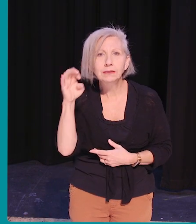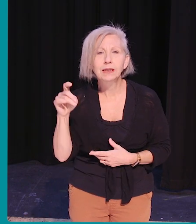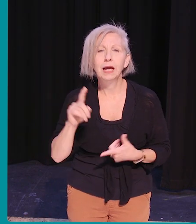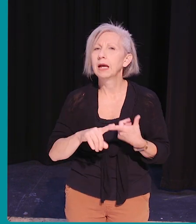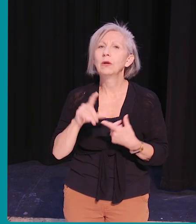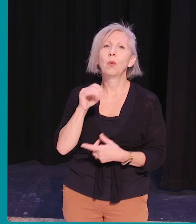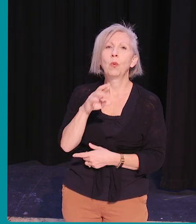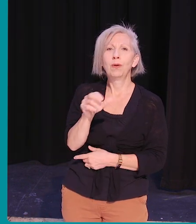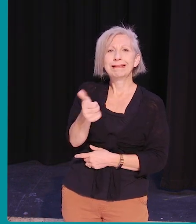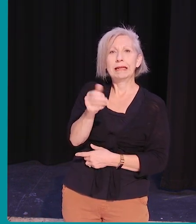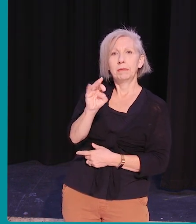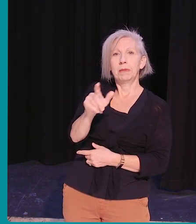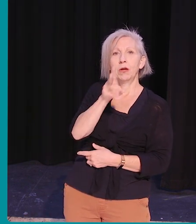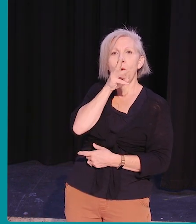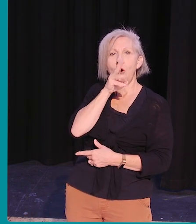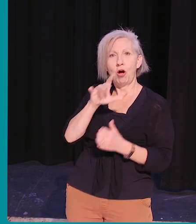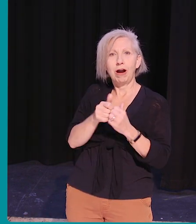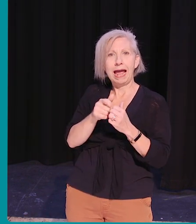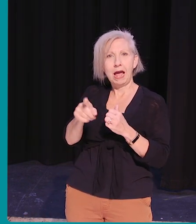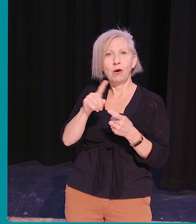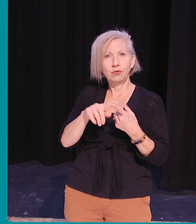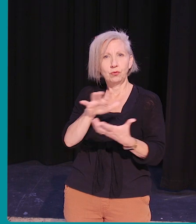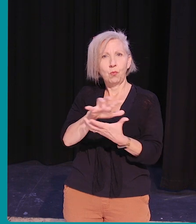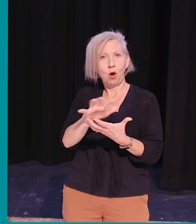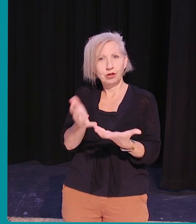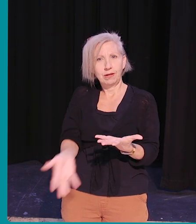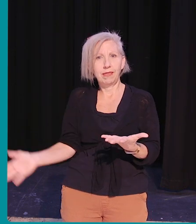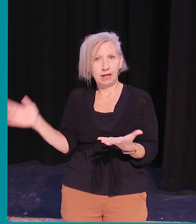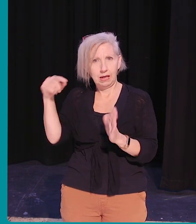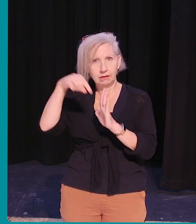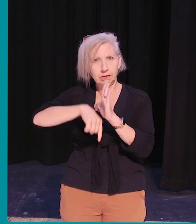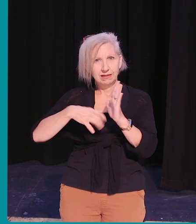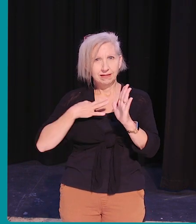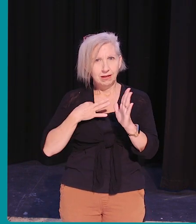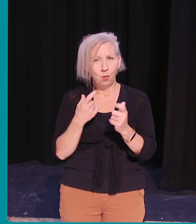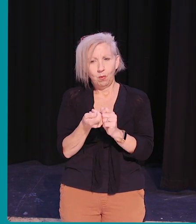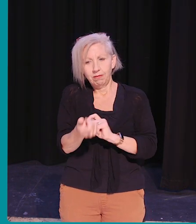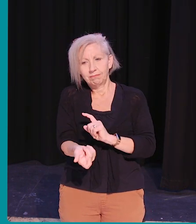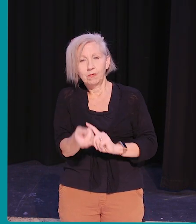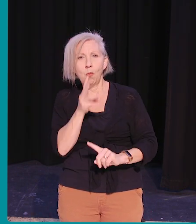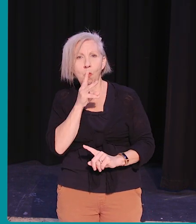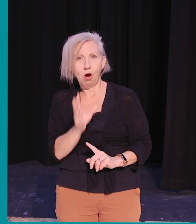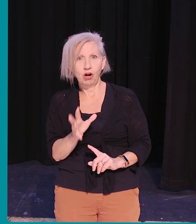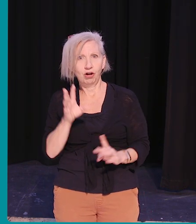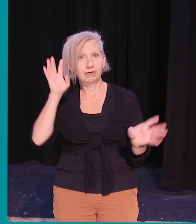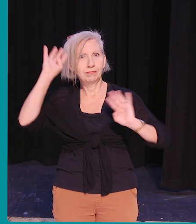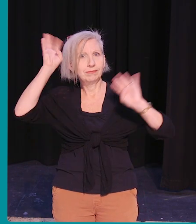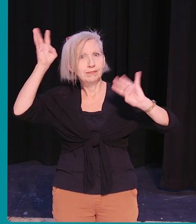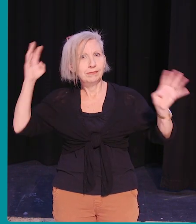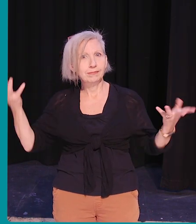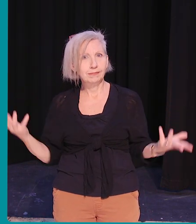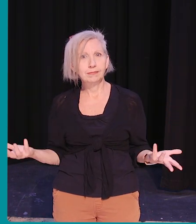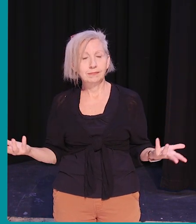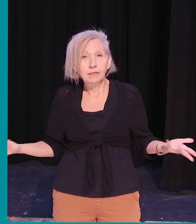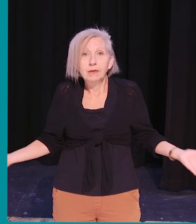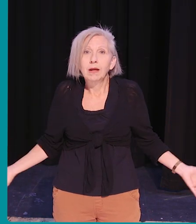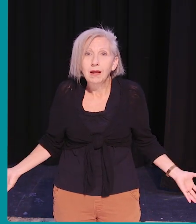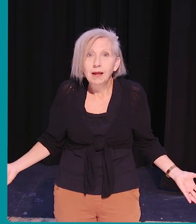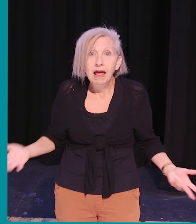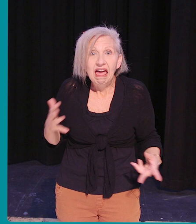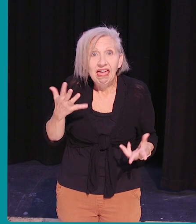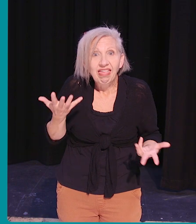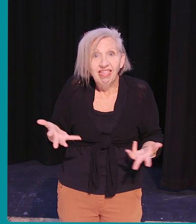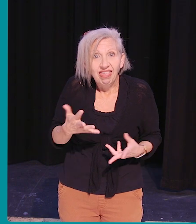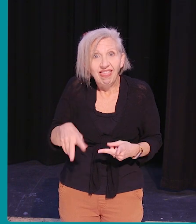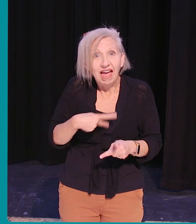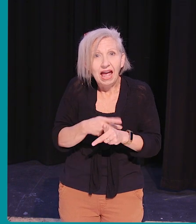device? That, my friends, is deeper learning. 3 stories from Colorado. What did you notice? What do you wonder? What ideas